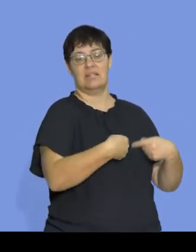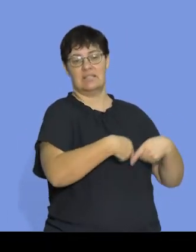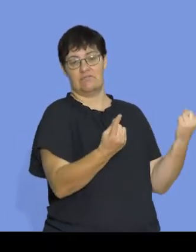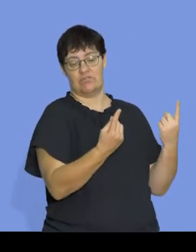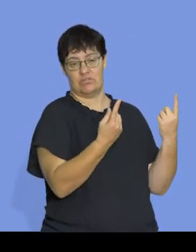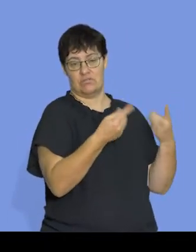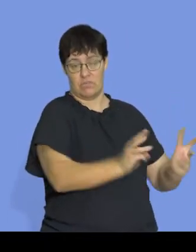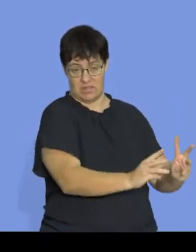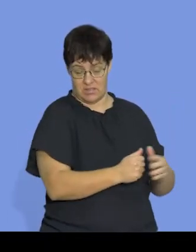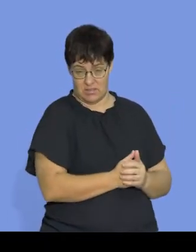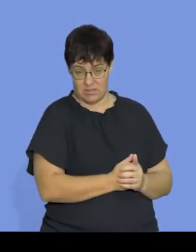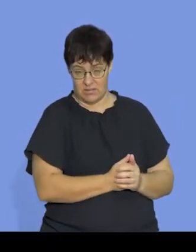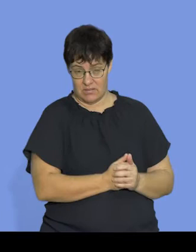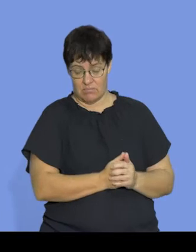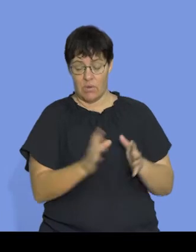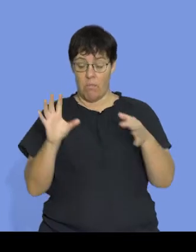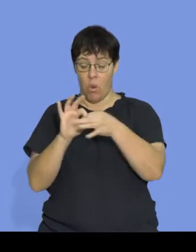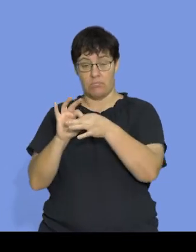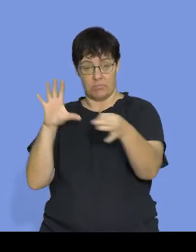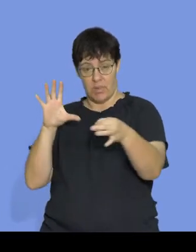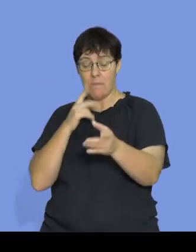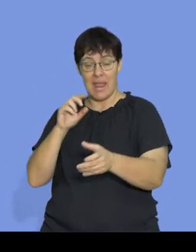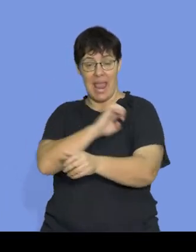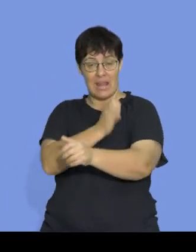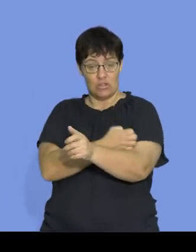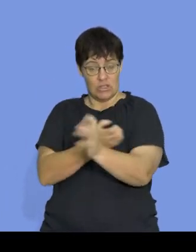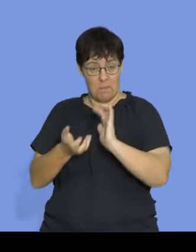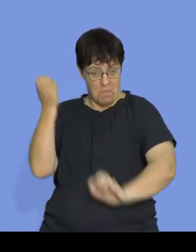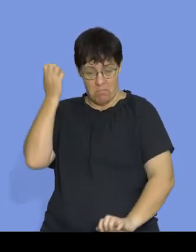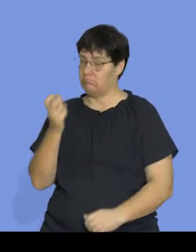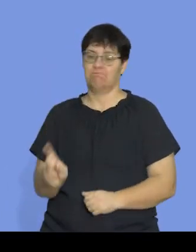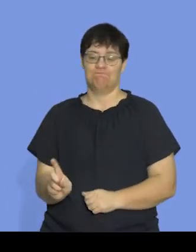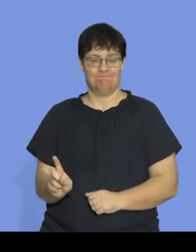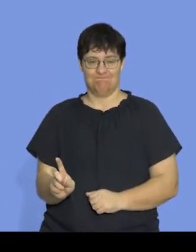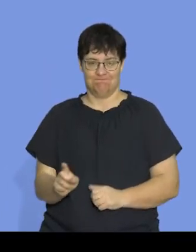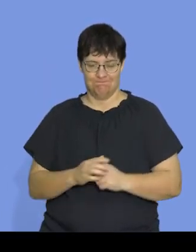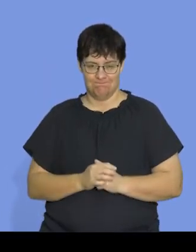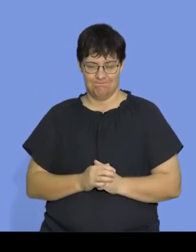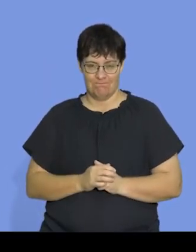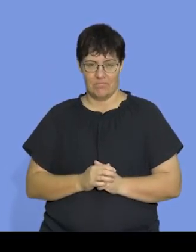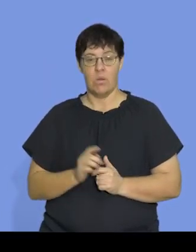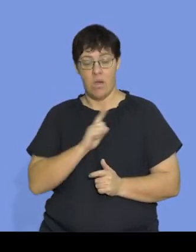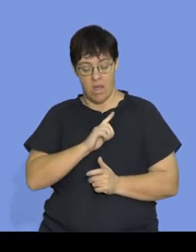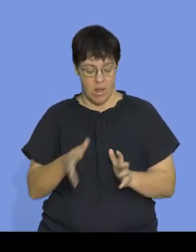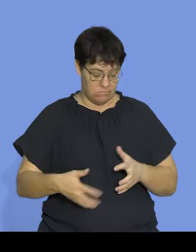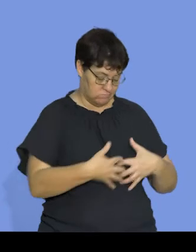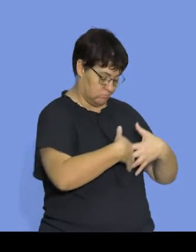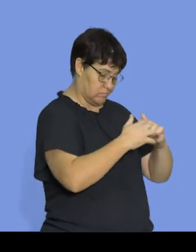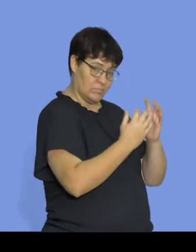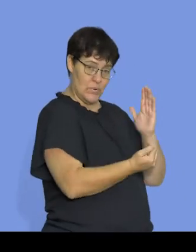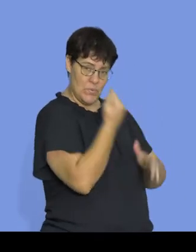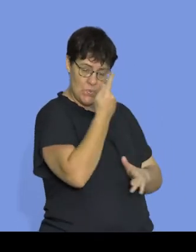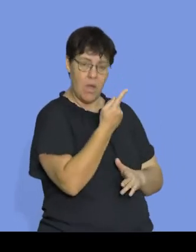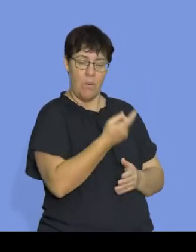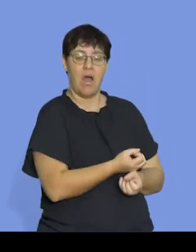break bonds, we don't, destroy energy. While equally, so when we form new bonds, energy is